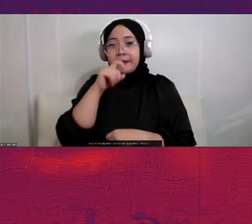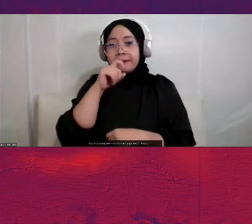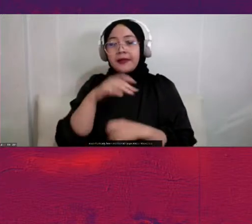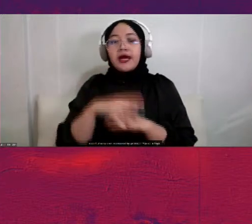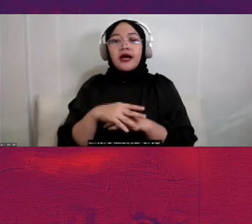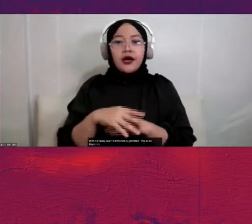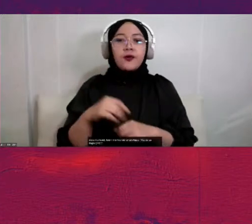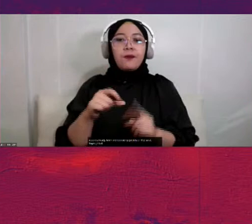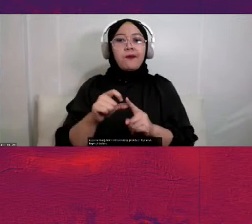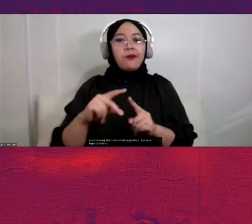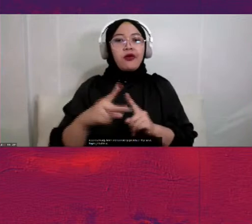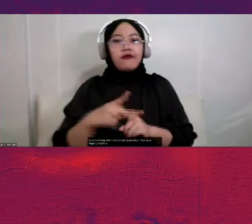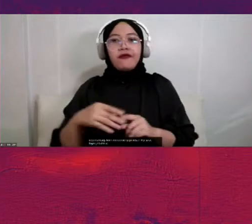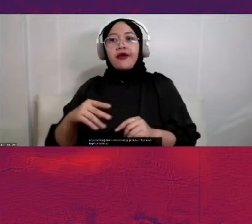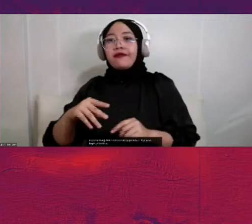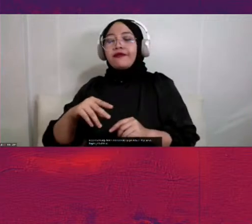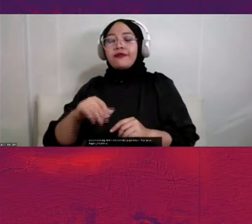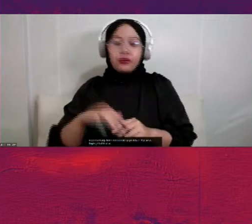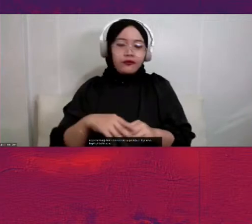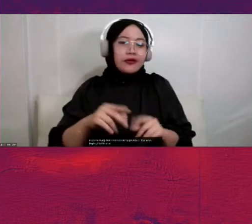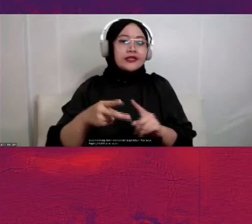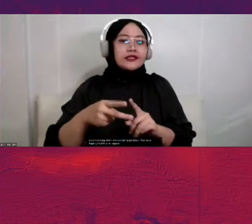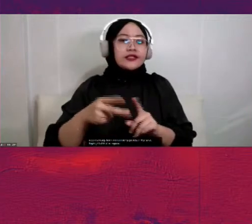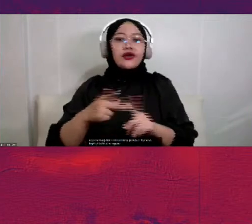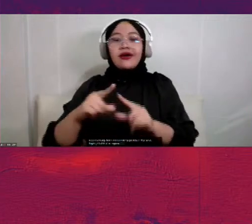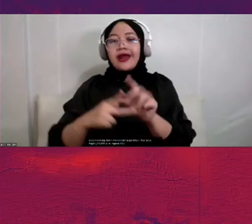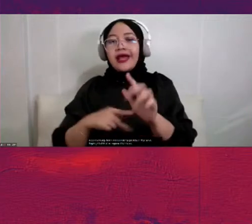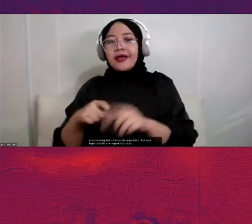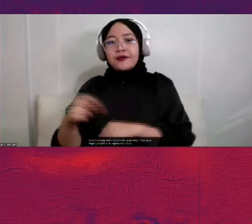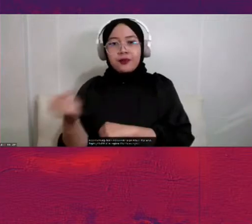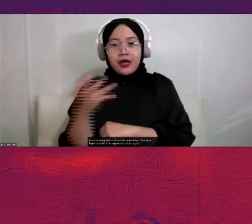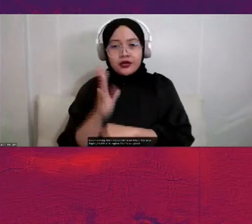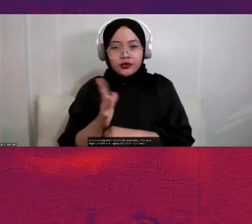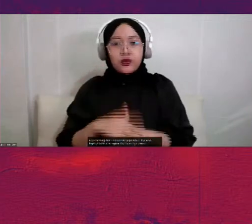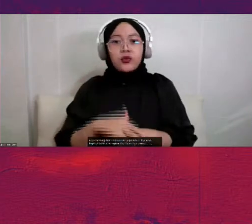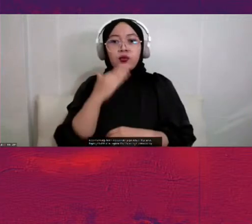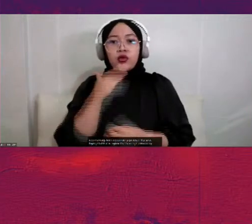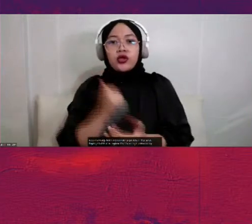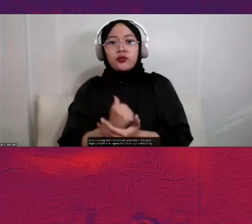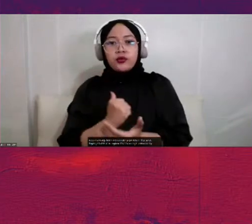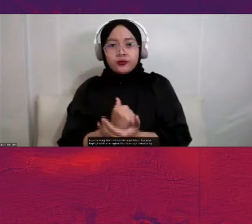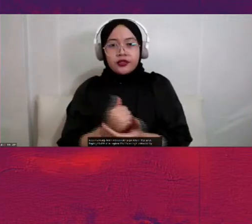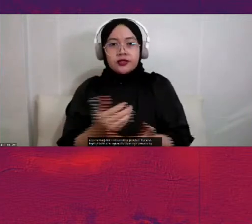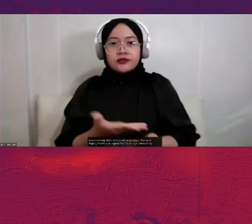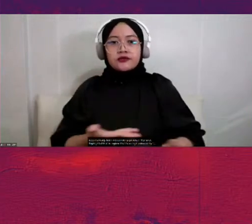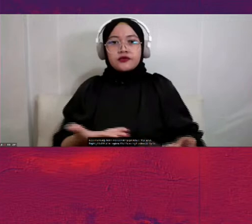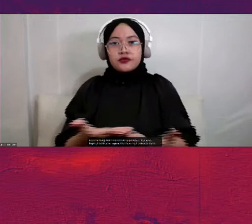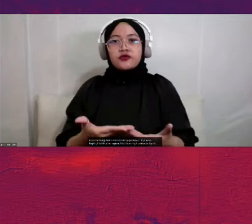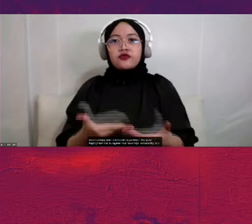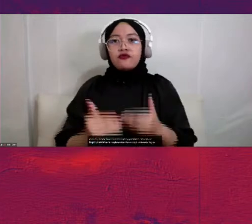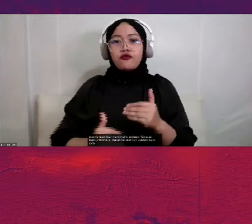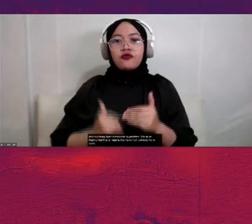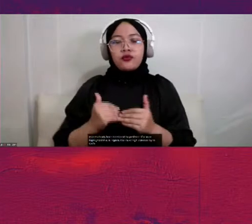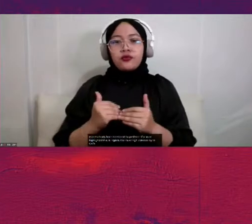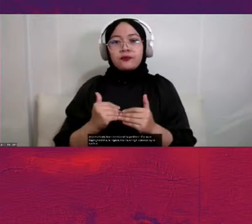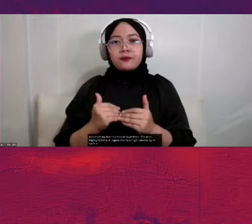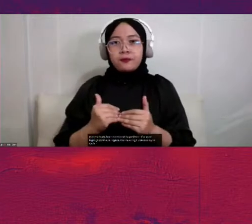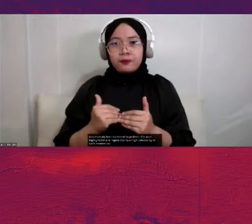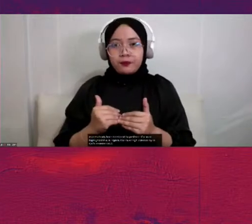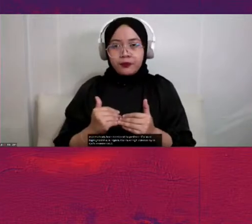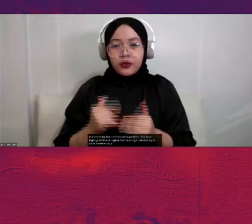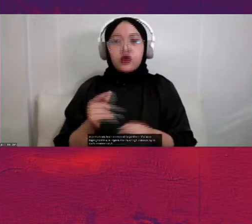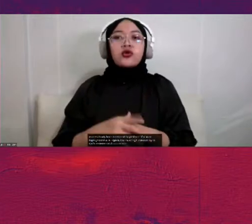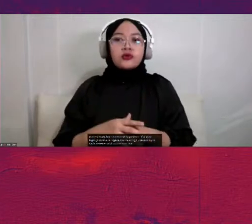has highlighted that in regions that have high vulnerability to such